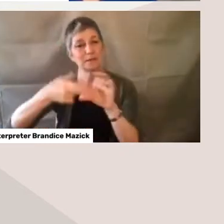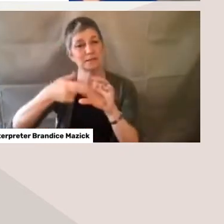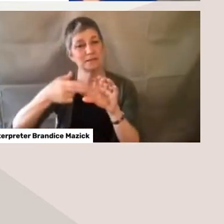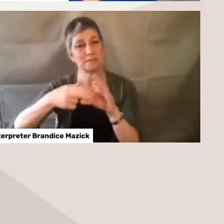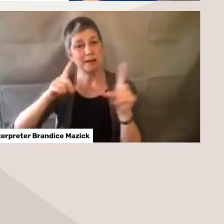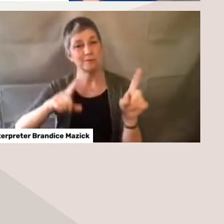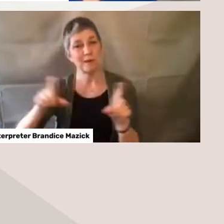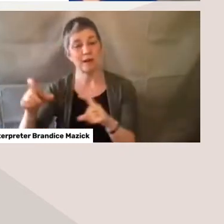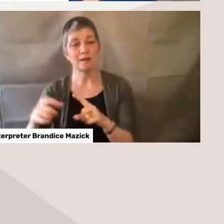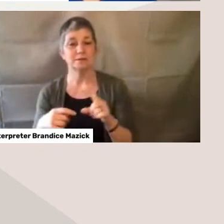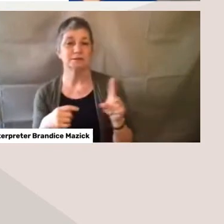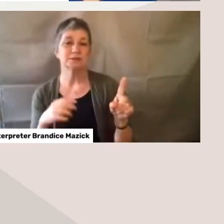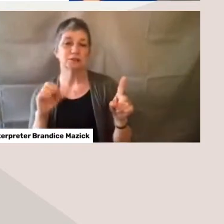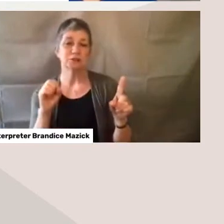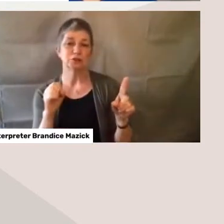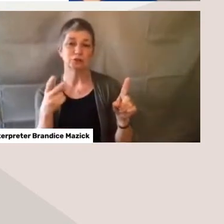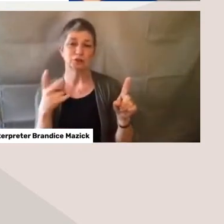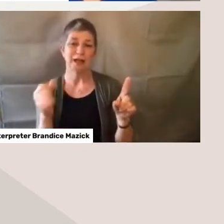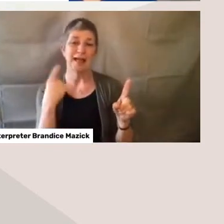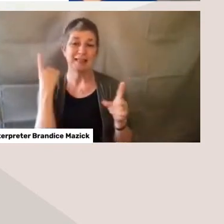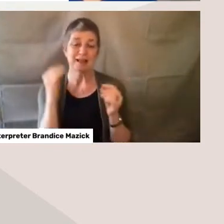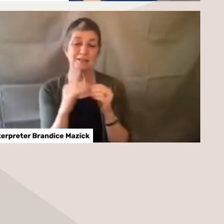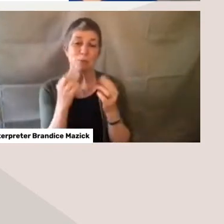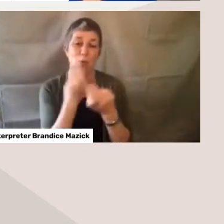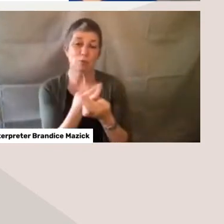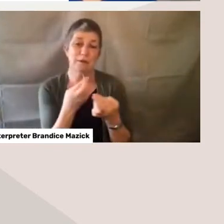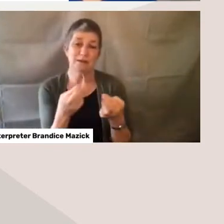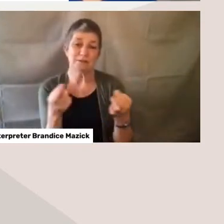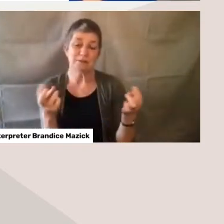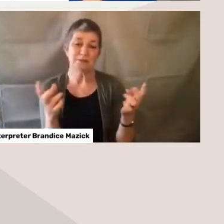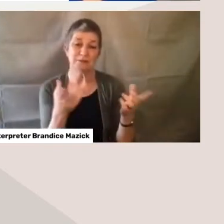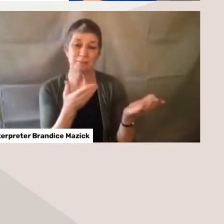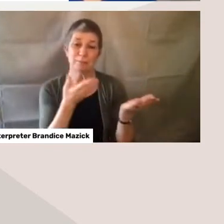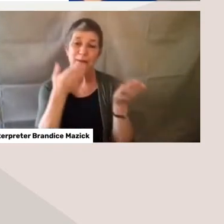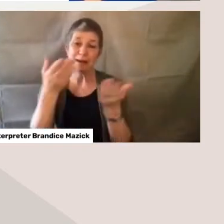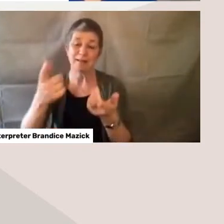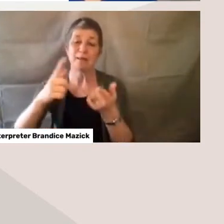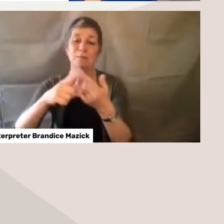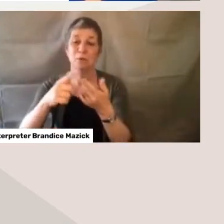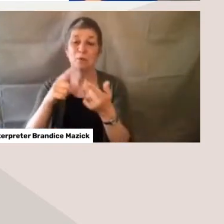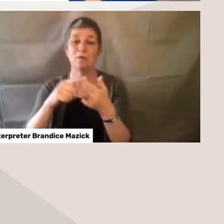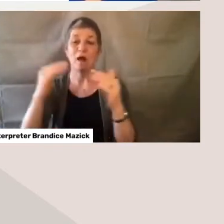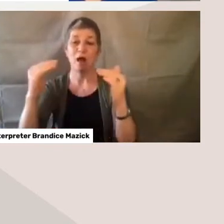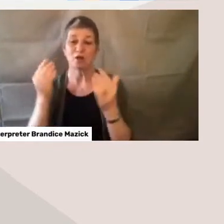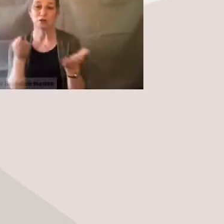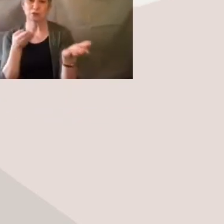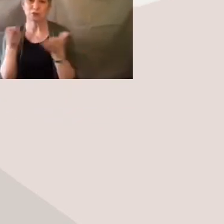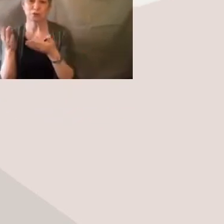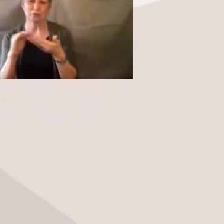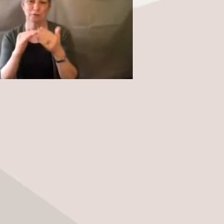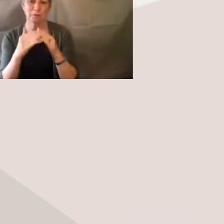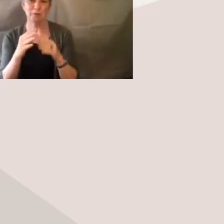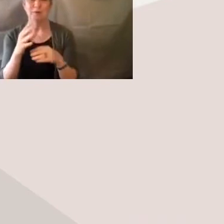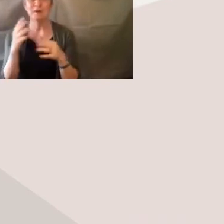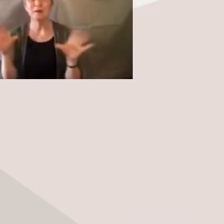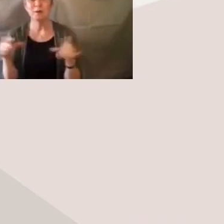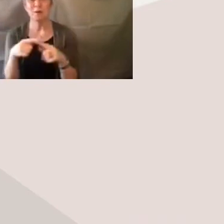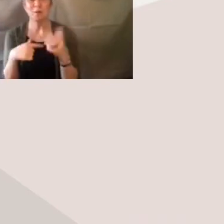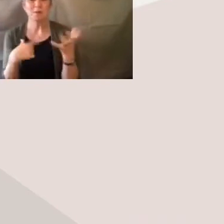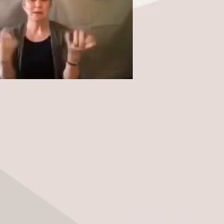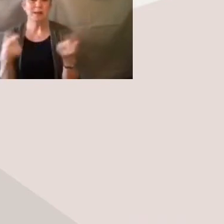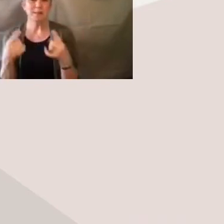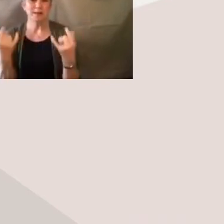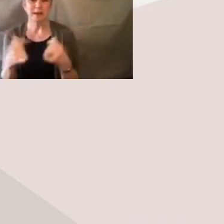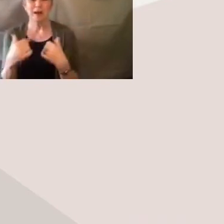think it's just more of bringing resources into underserved communities, doing what we're doing now, talking about it, having